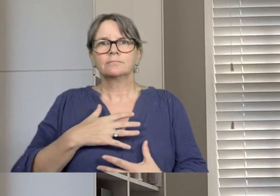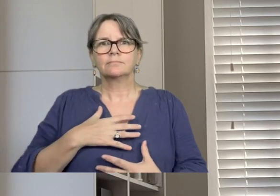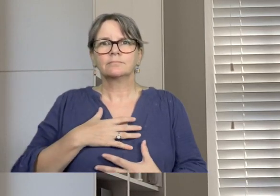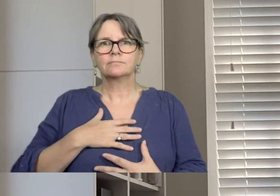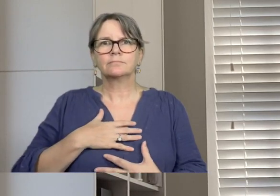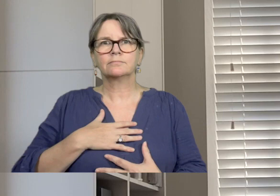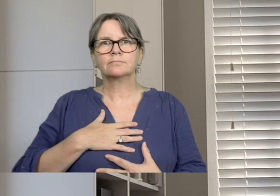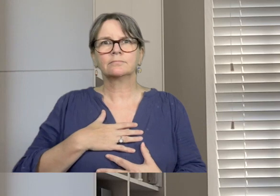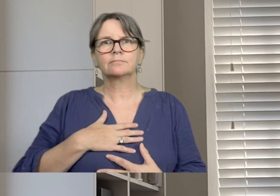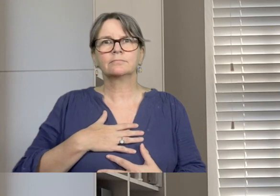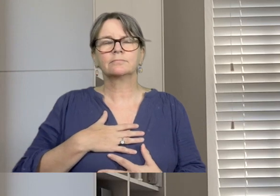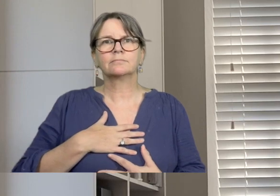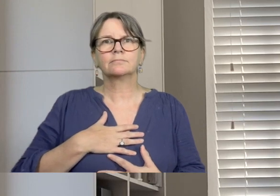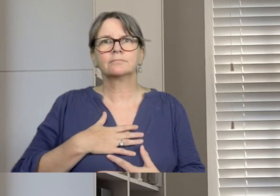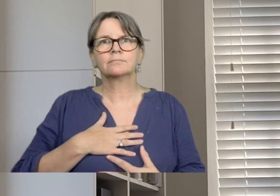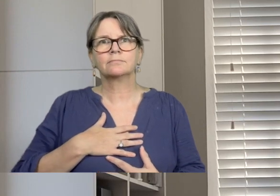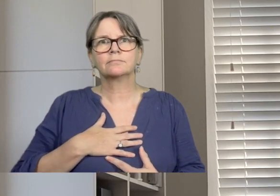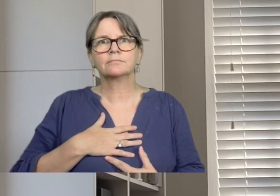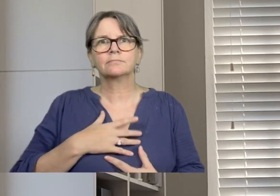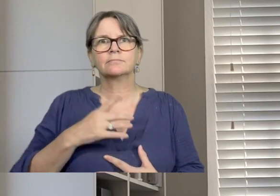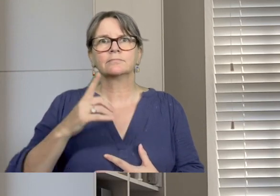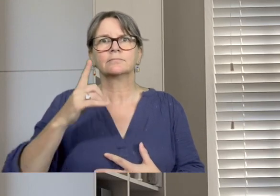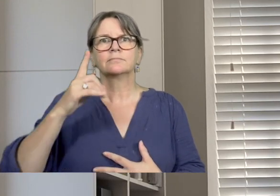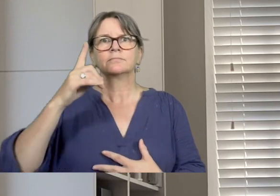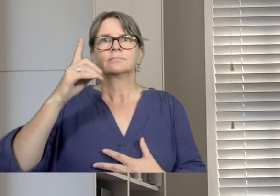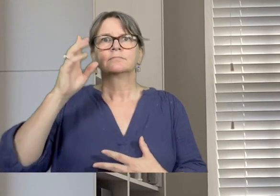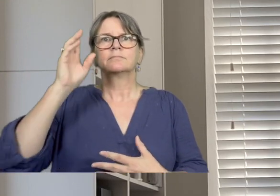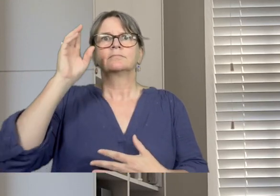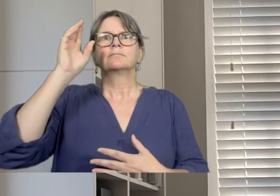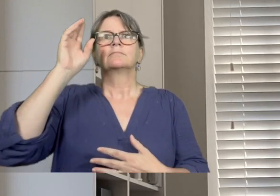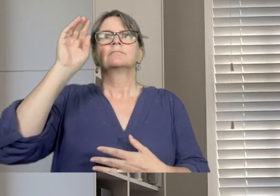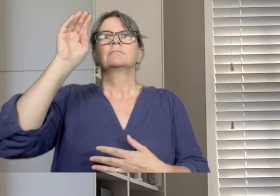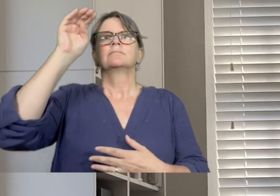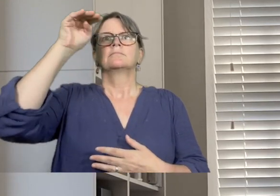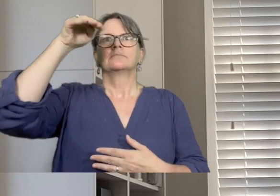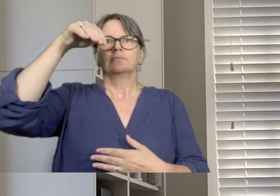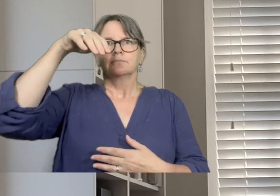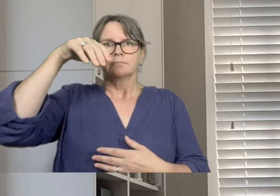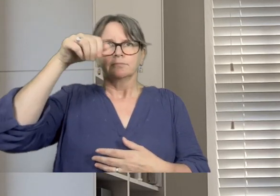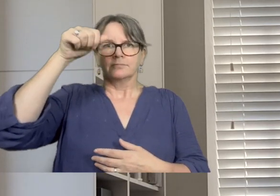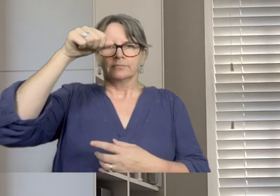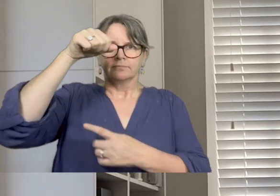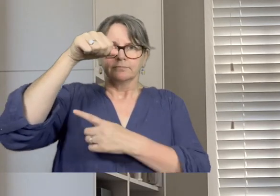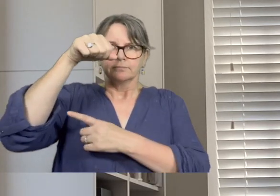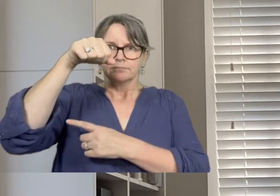in. Breathe out, grow. And through.